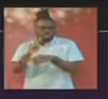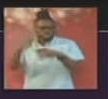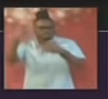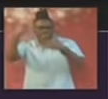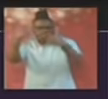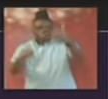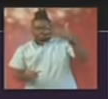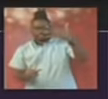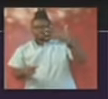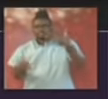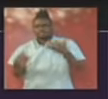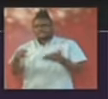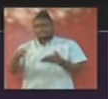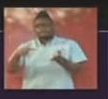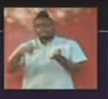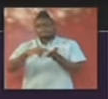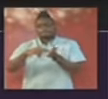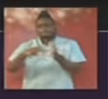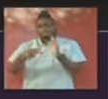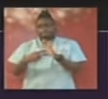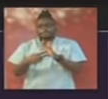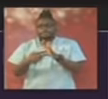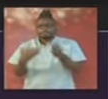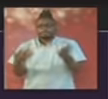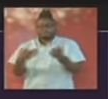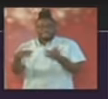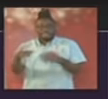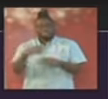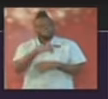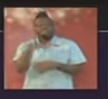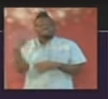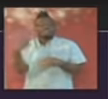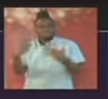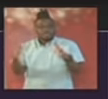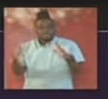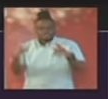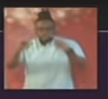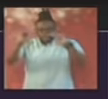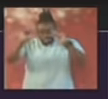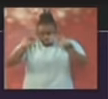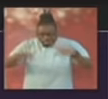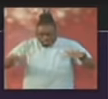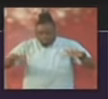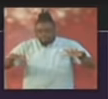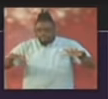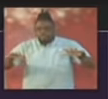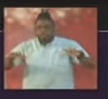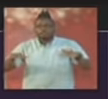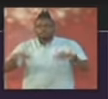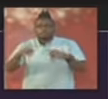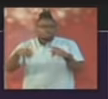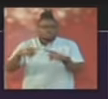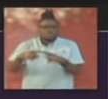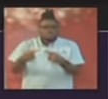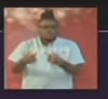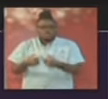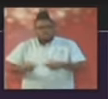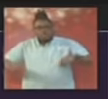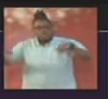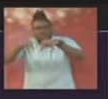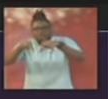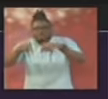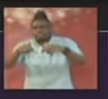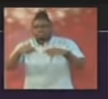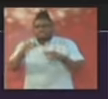risk-benefit assessment has been made of things like the quality, the safety, and